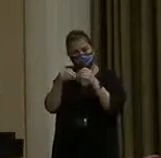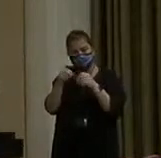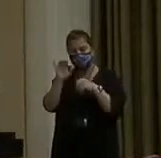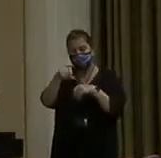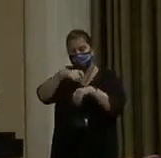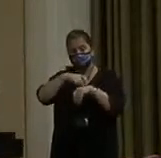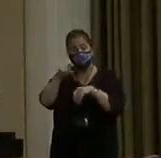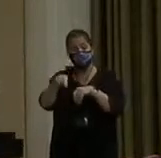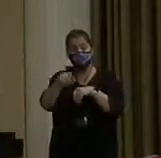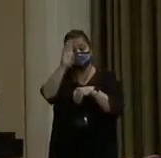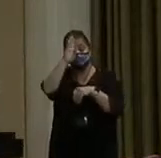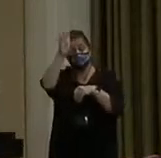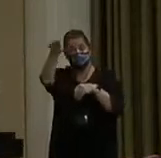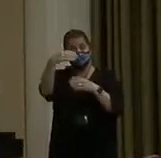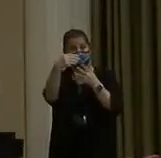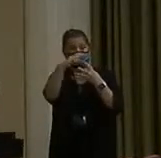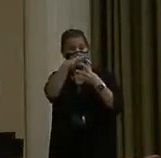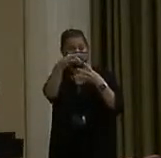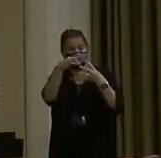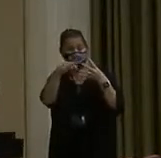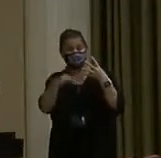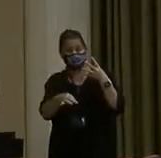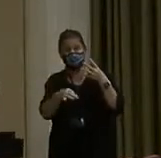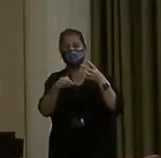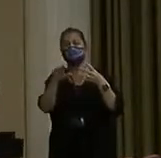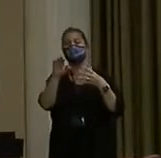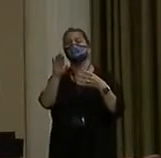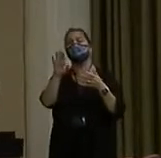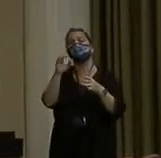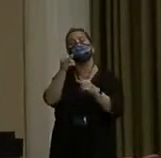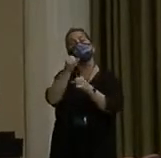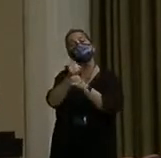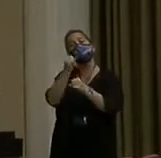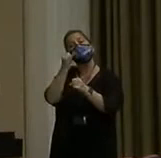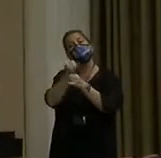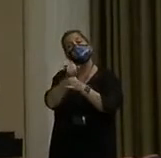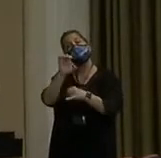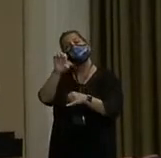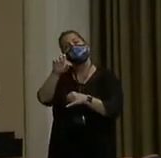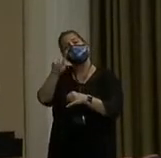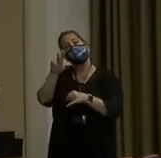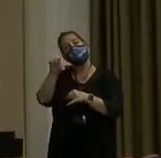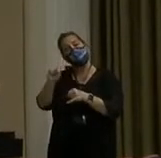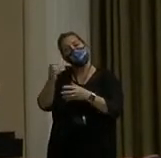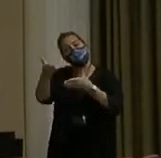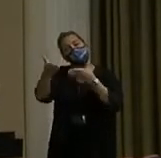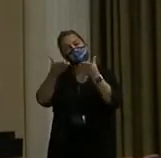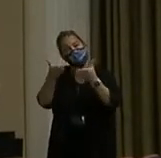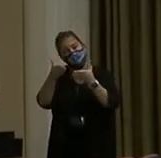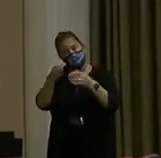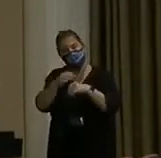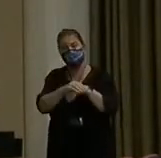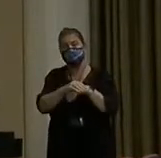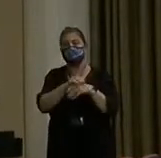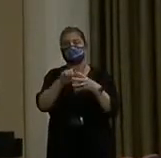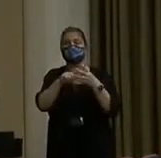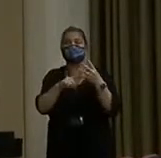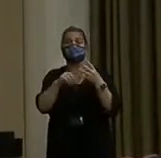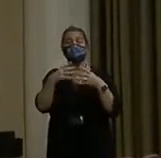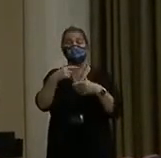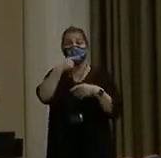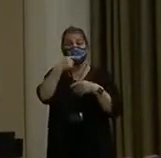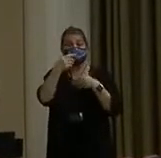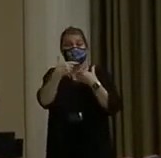these guidelines for institutional ethics services to respond to COVID-19. You know, public